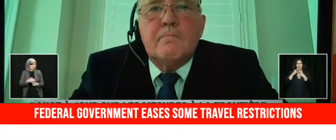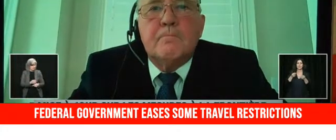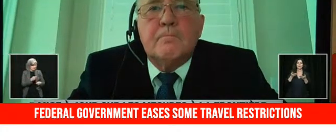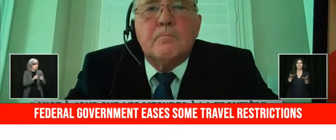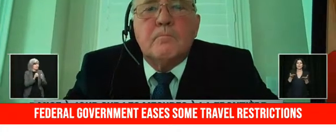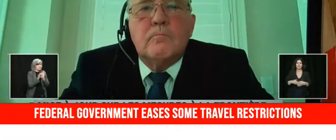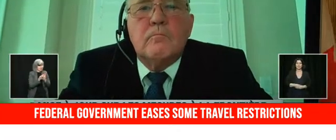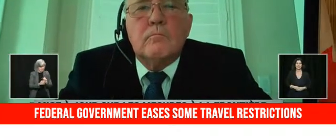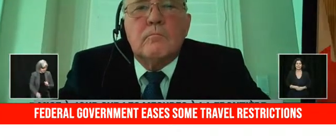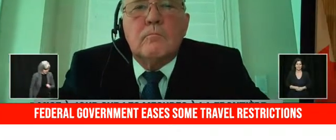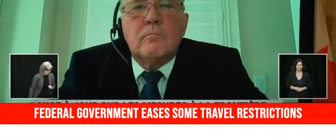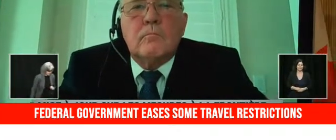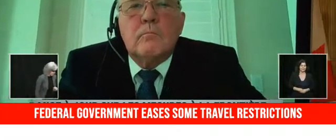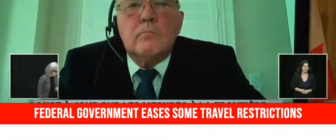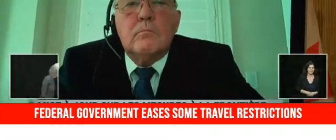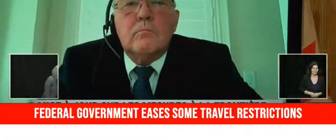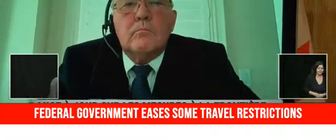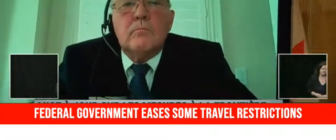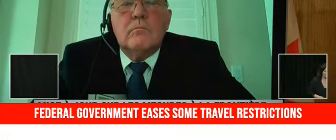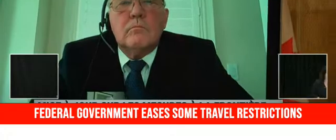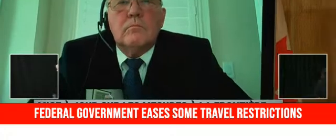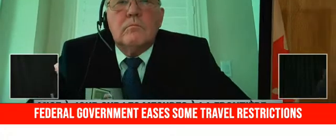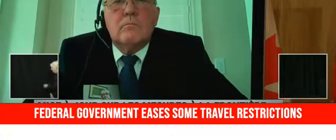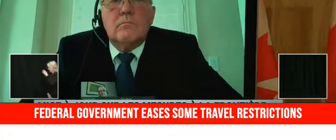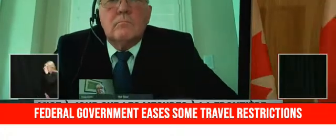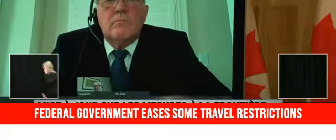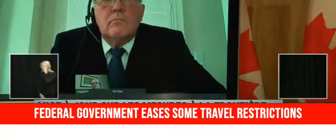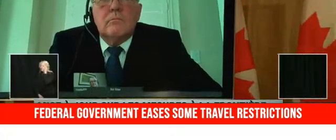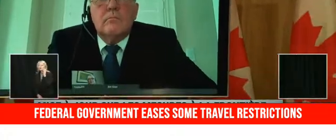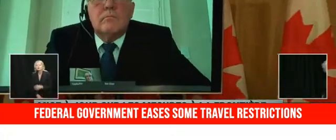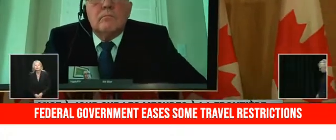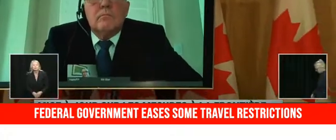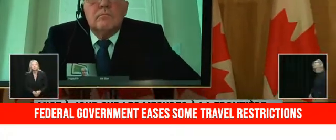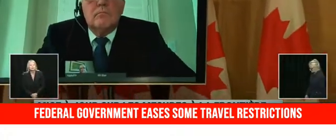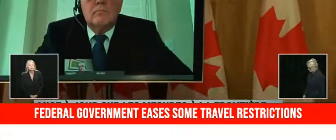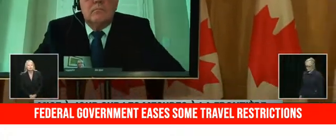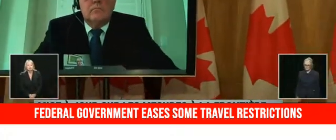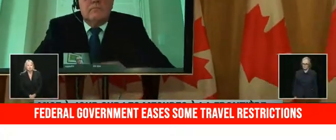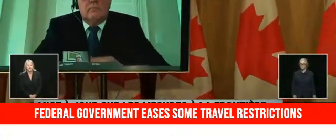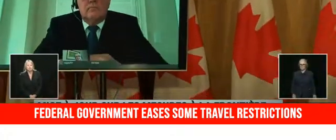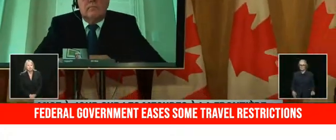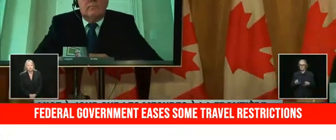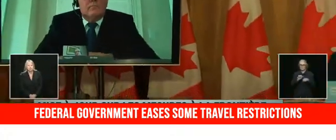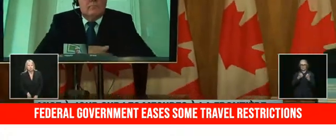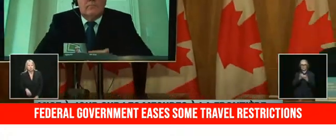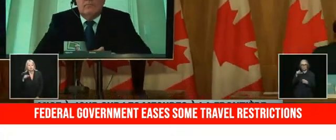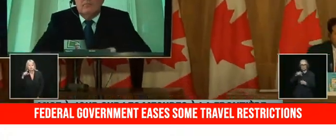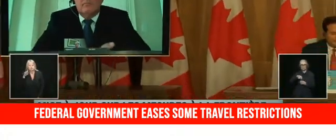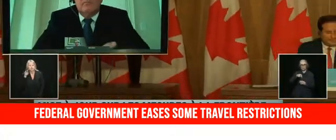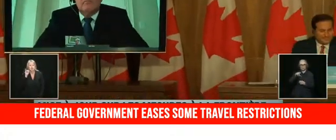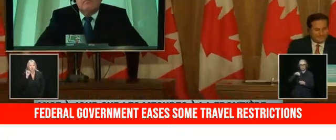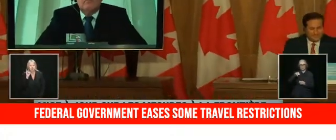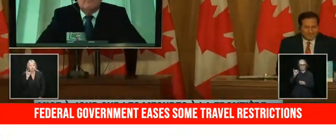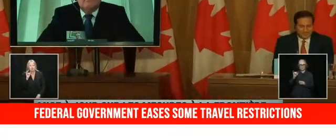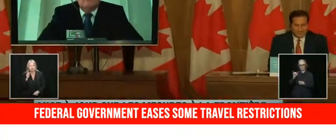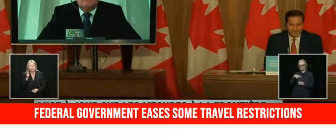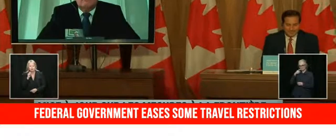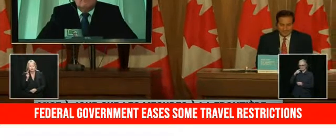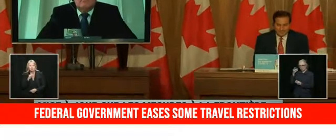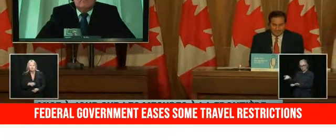Thank you. La prochaine question, our next question, Émilie Bergeron, Agence QMI. Your line is open. À vous la parole.